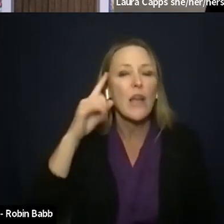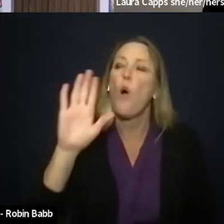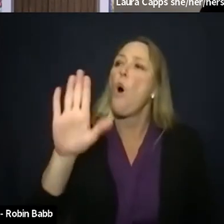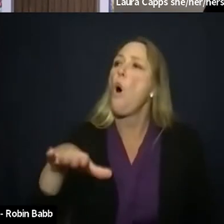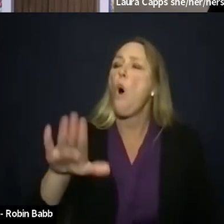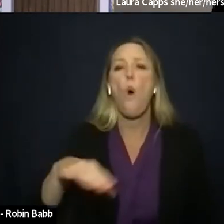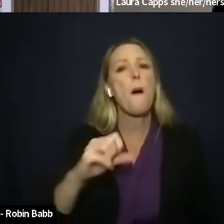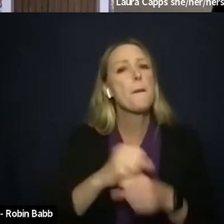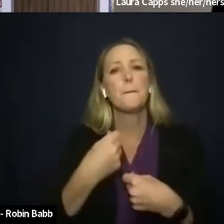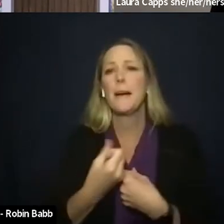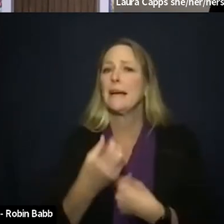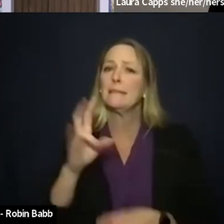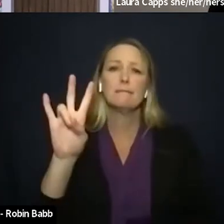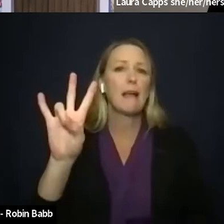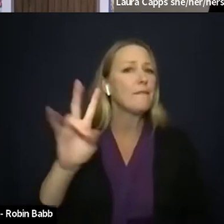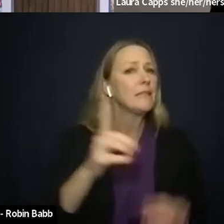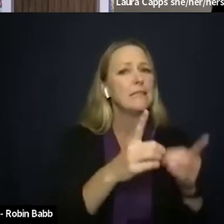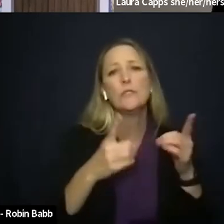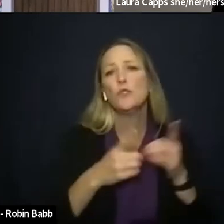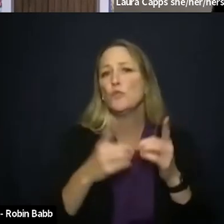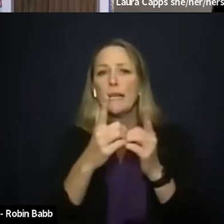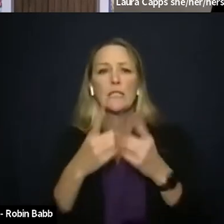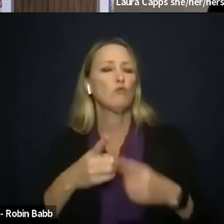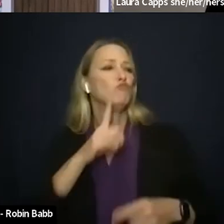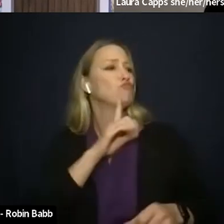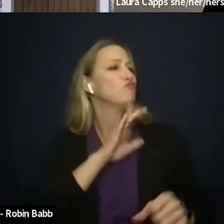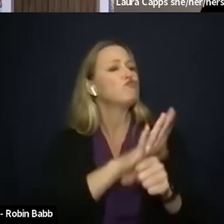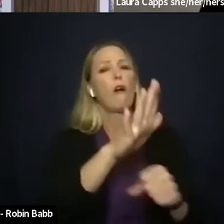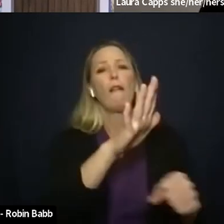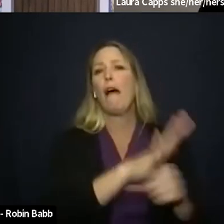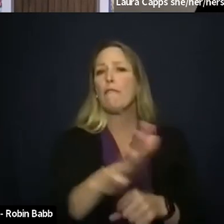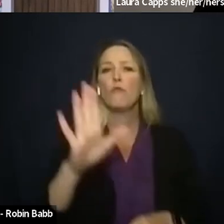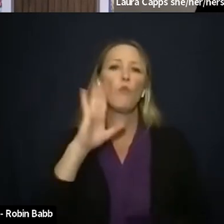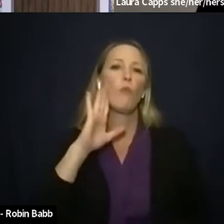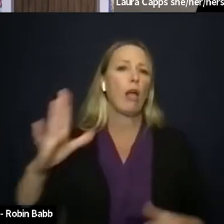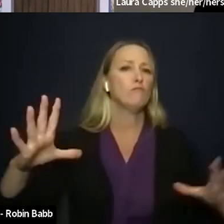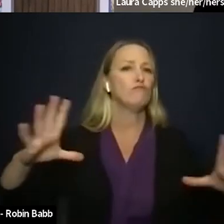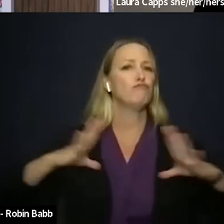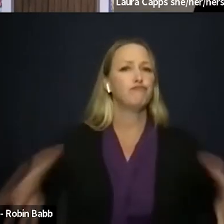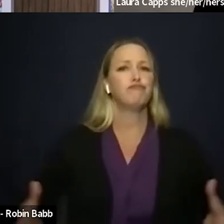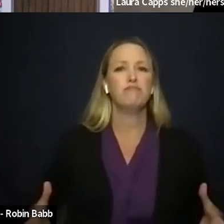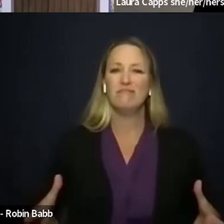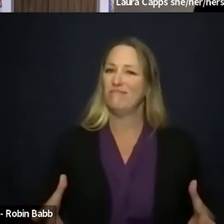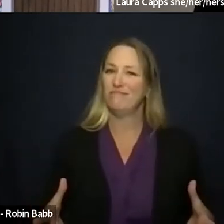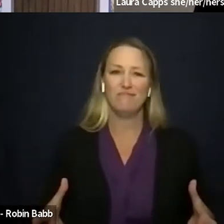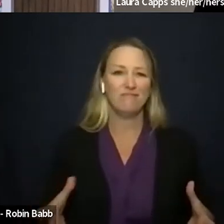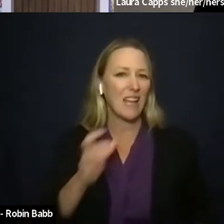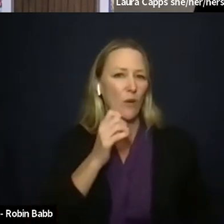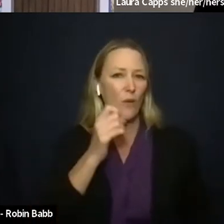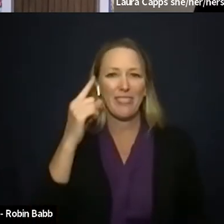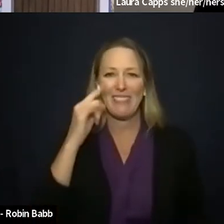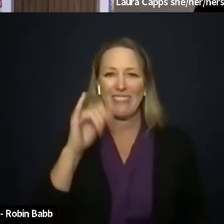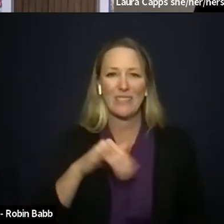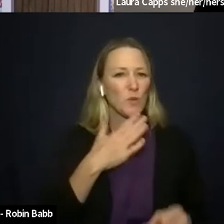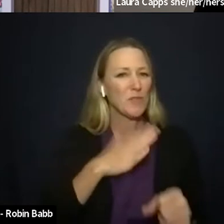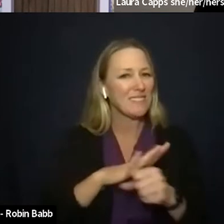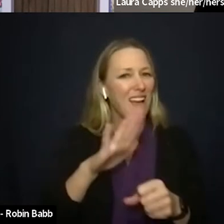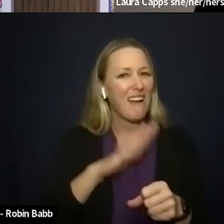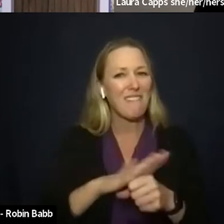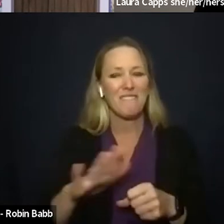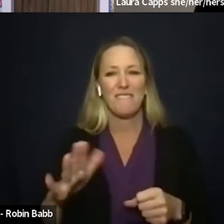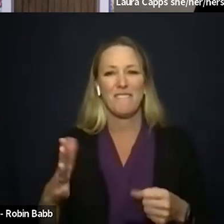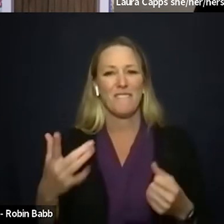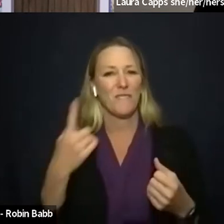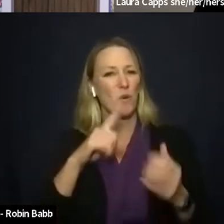us any more representation if we don't address those issues as well so i as i said i i won't i